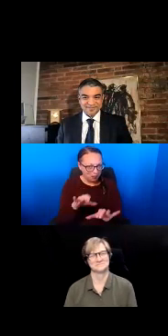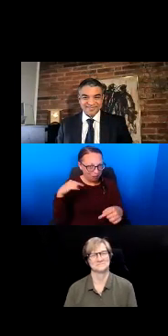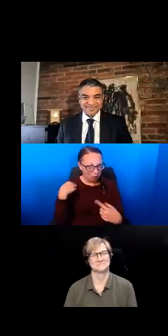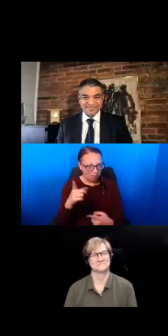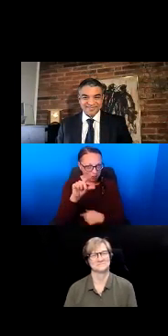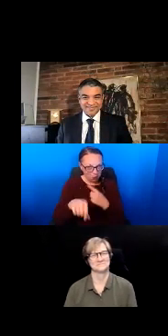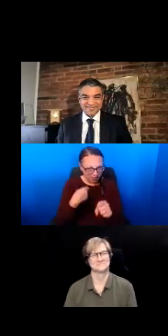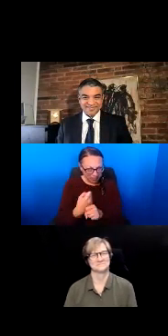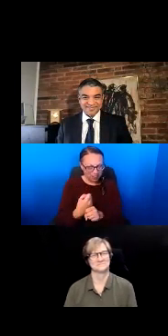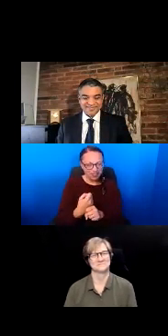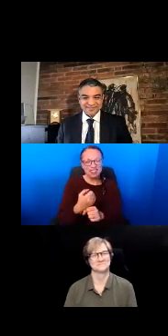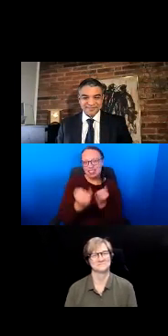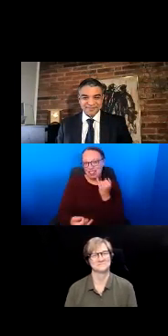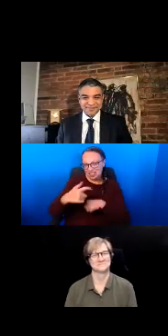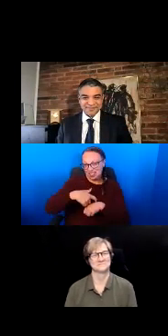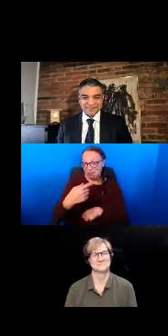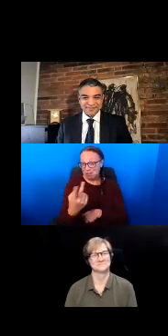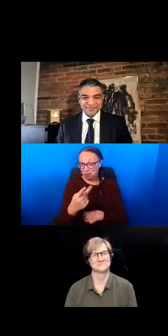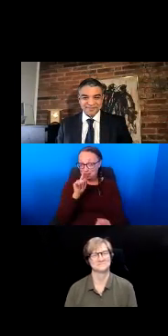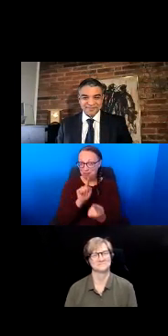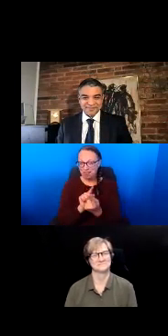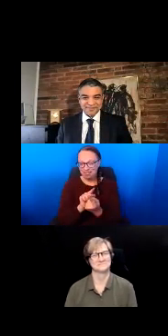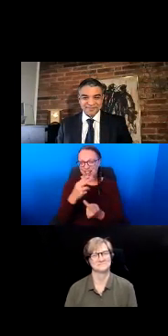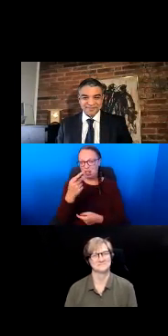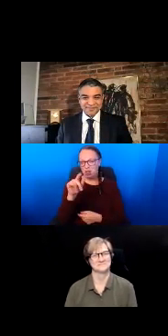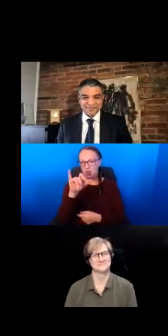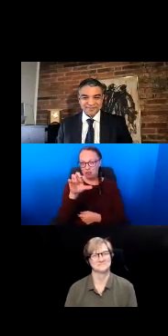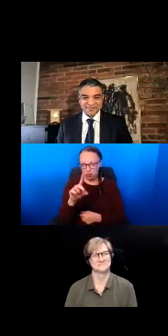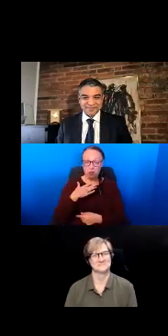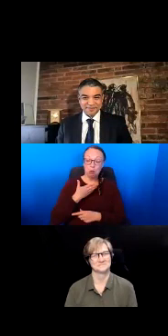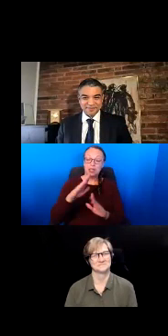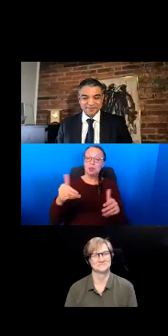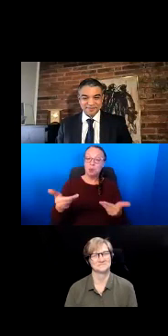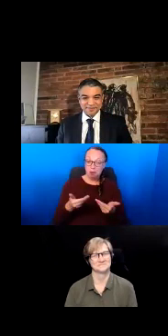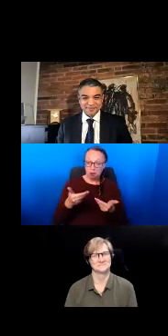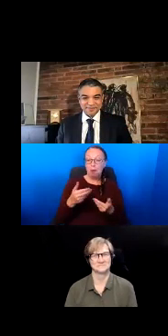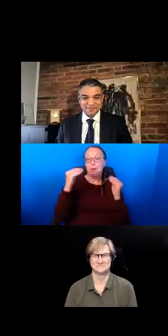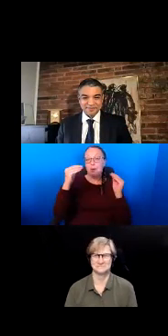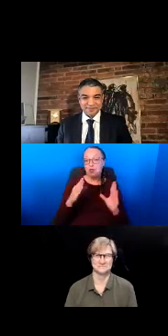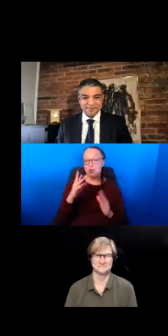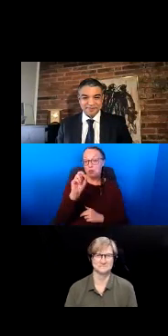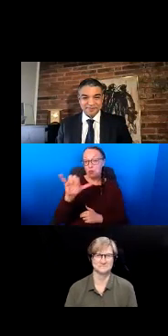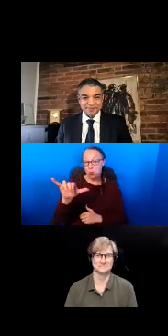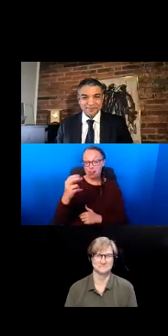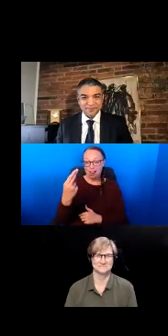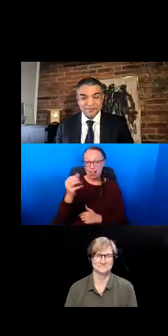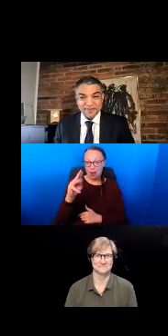last connected at Harvard. So please join me in welcoming Professor Roy Hamilton.